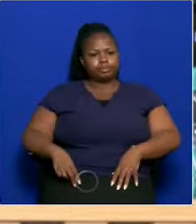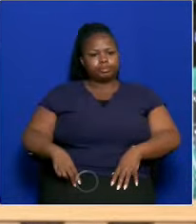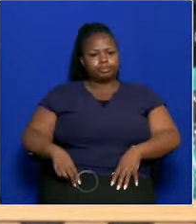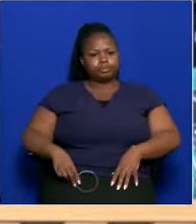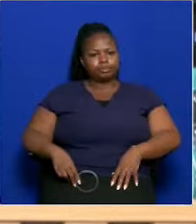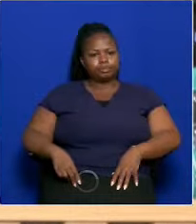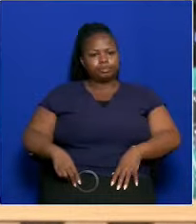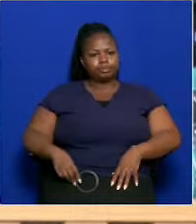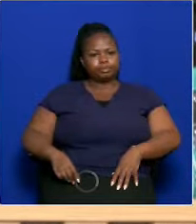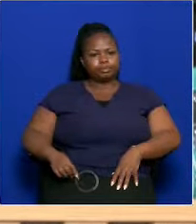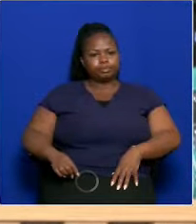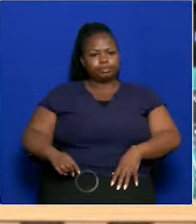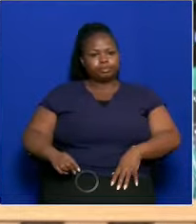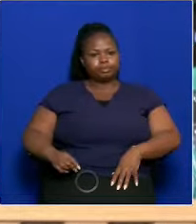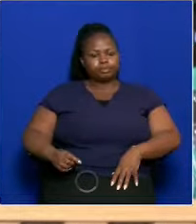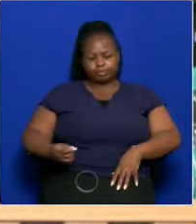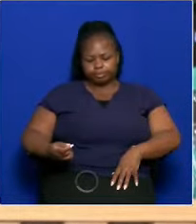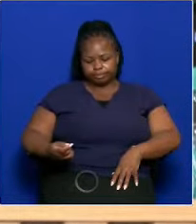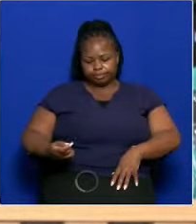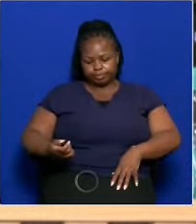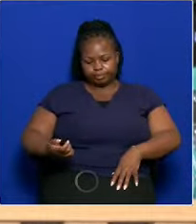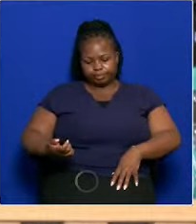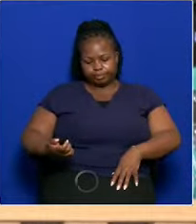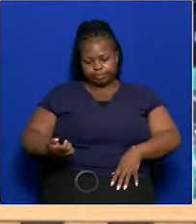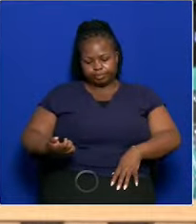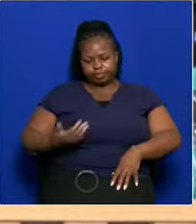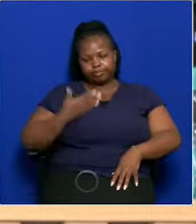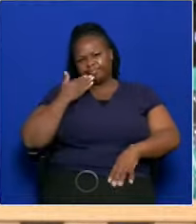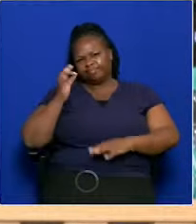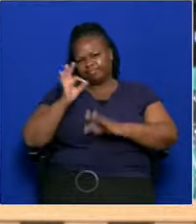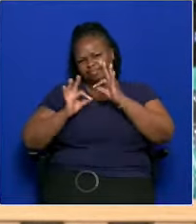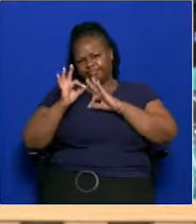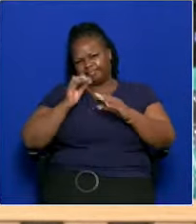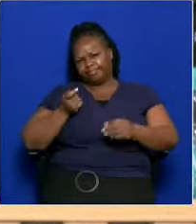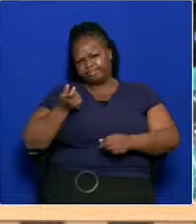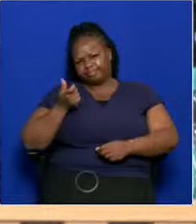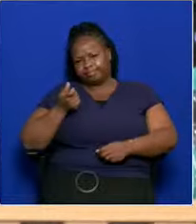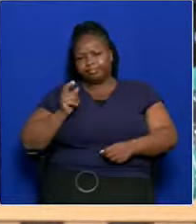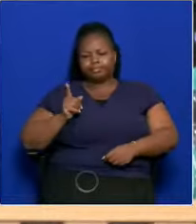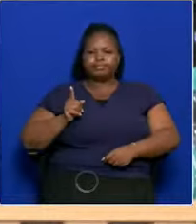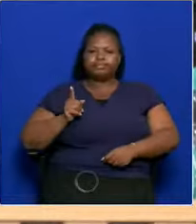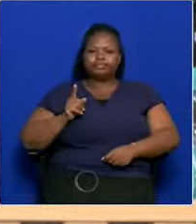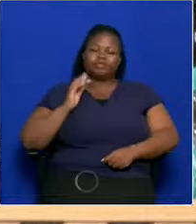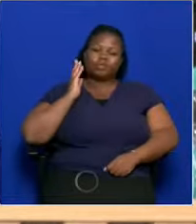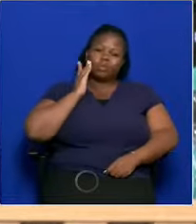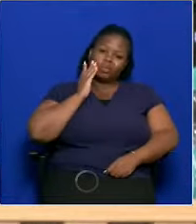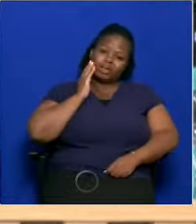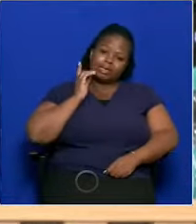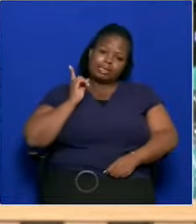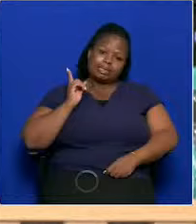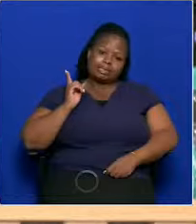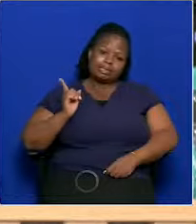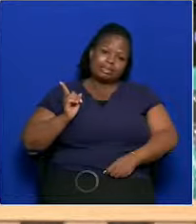General, just some clarity on that aspect of when did he stop